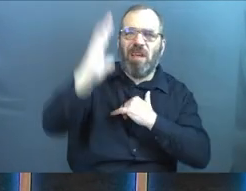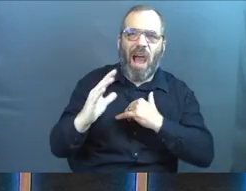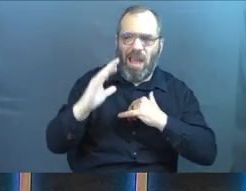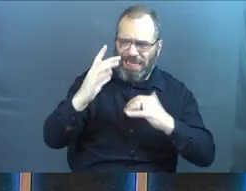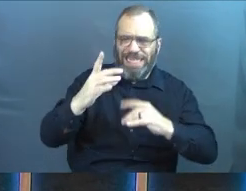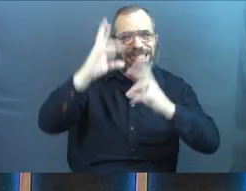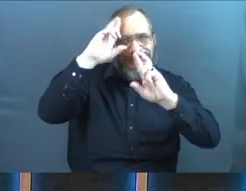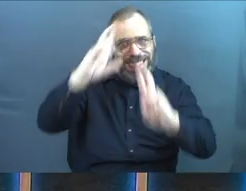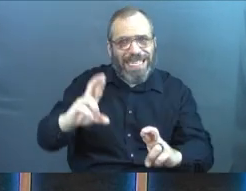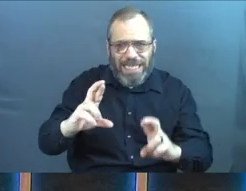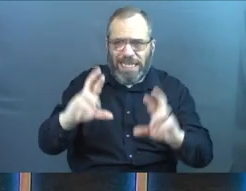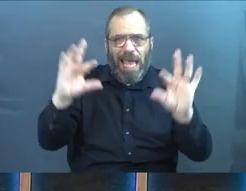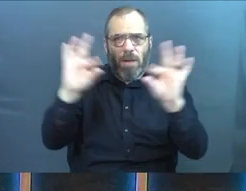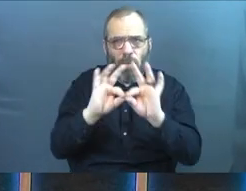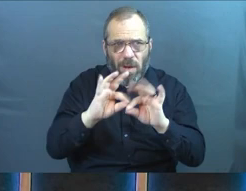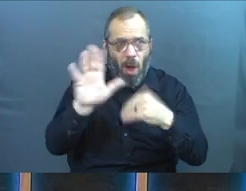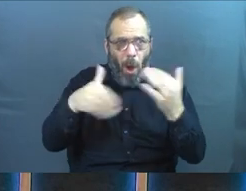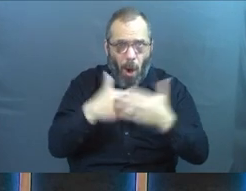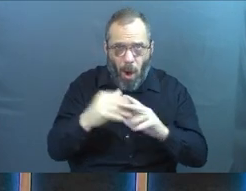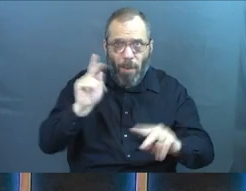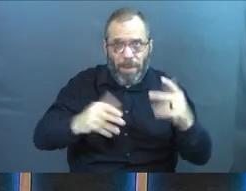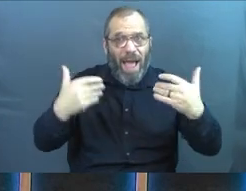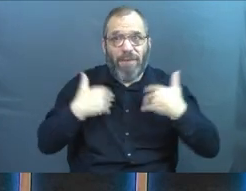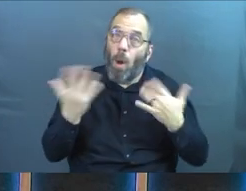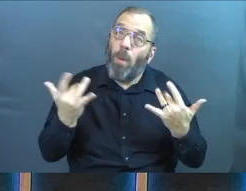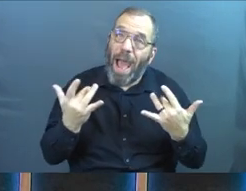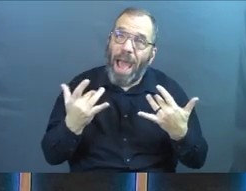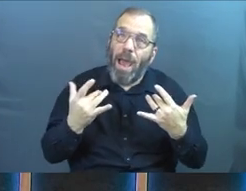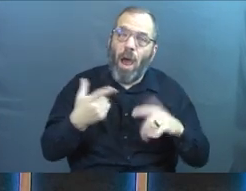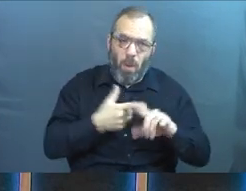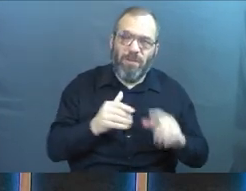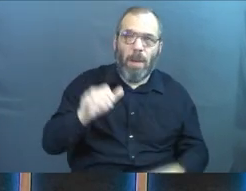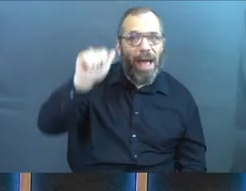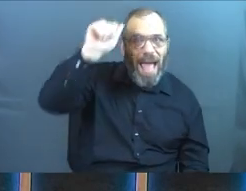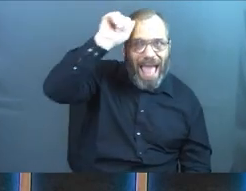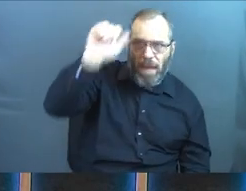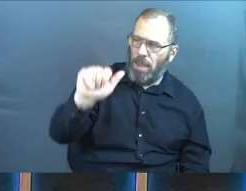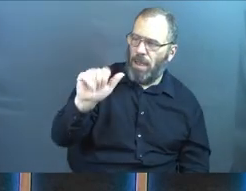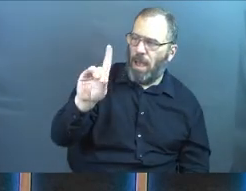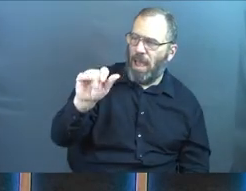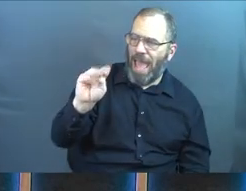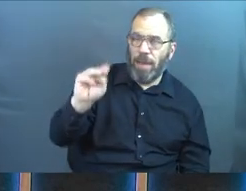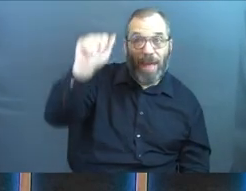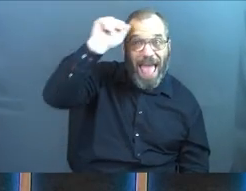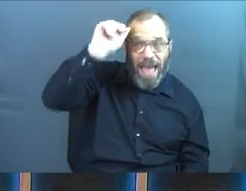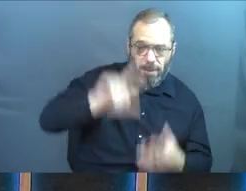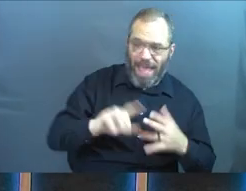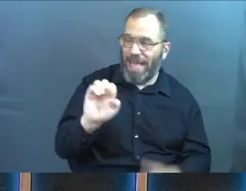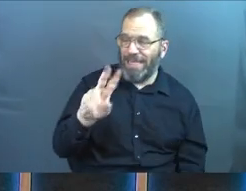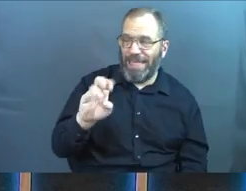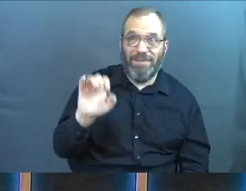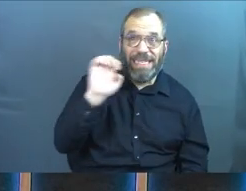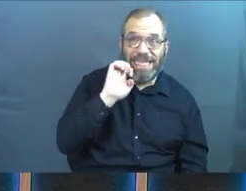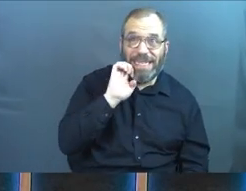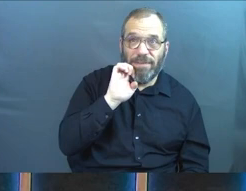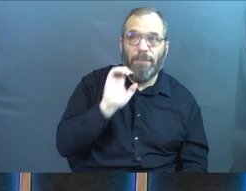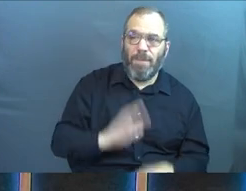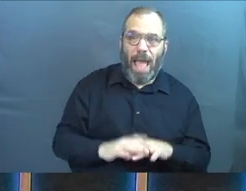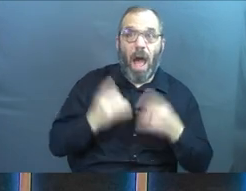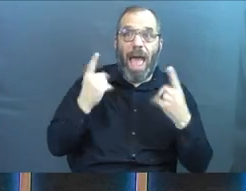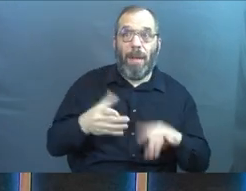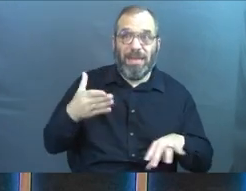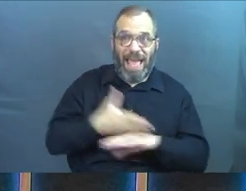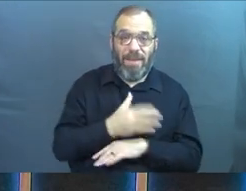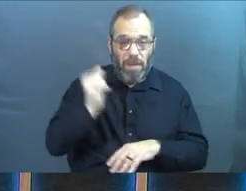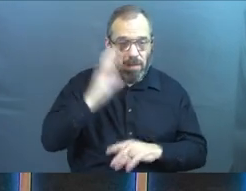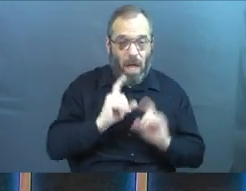worth. Every single human being has that because we come from Adam and Eve and we have the Imago Dei. Now, some of you guys know what happens right